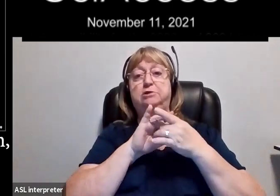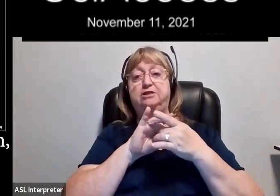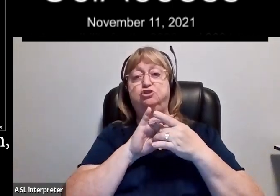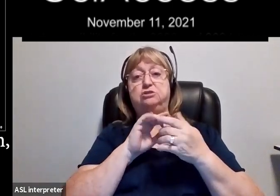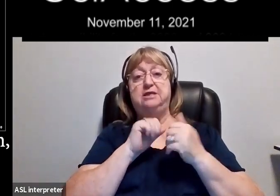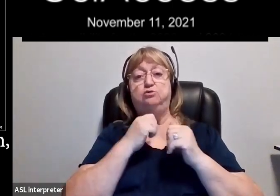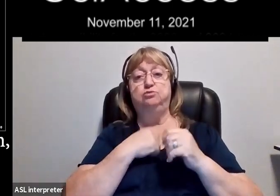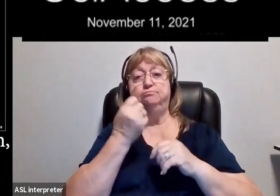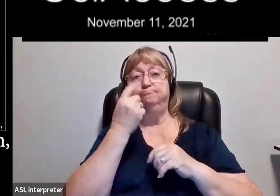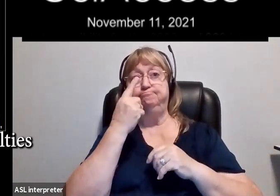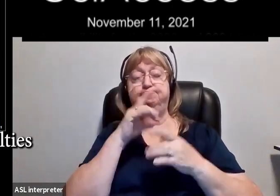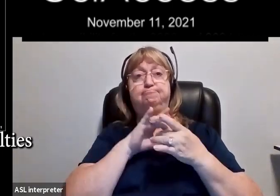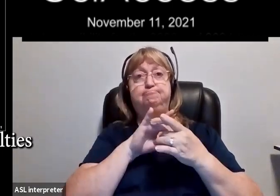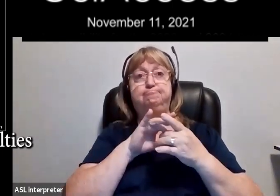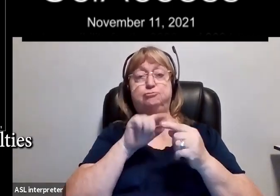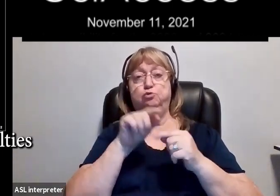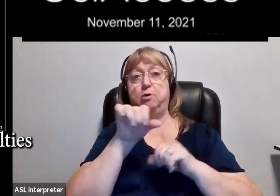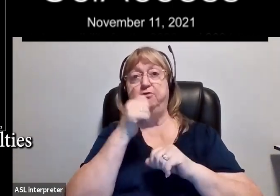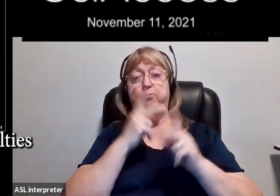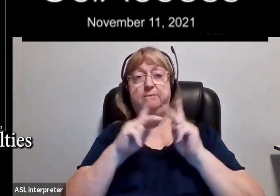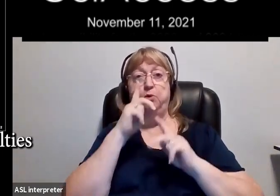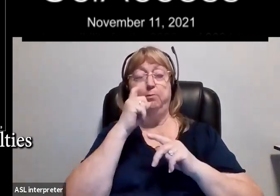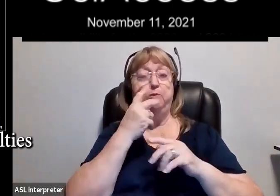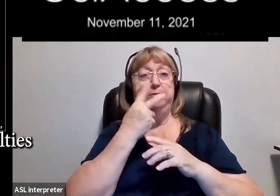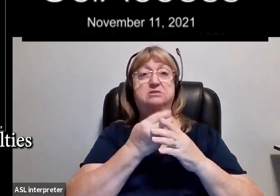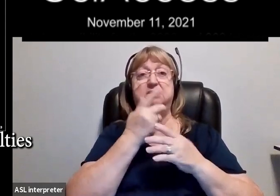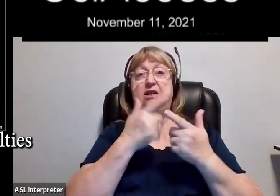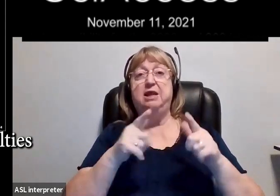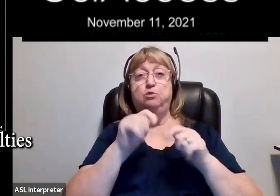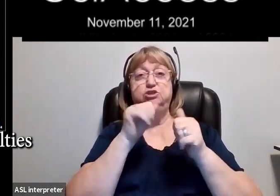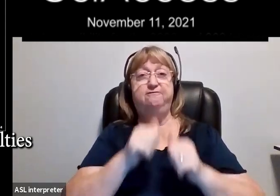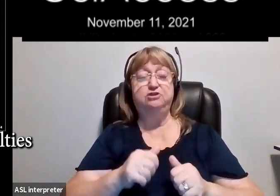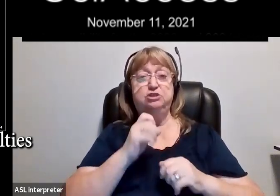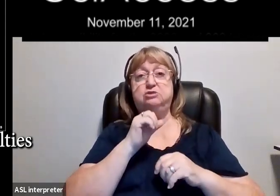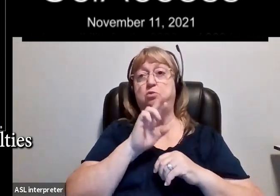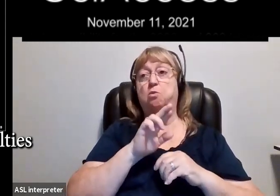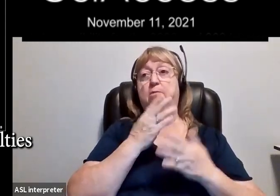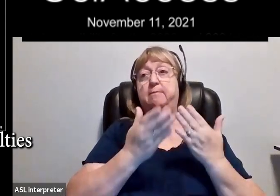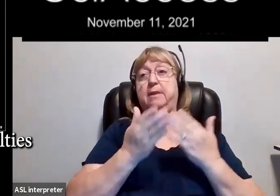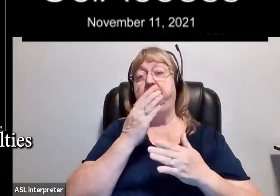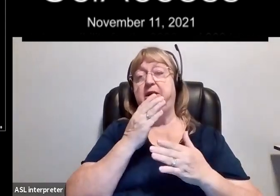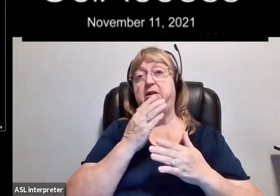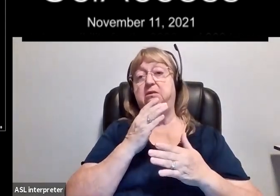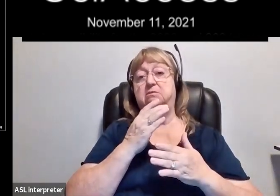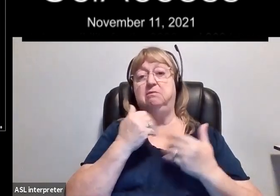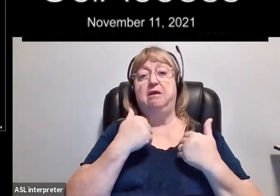relating to others, both because they have language difficulties or maybe perhaps they